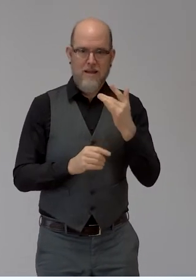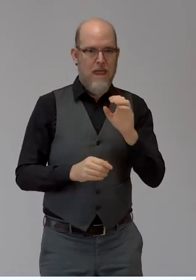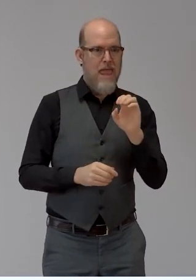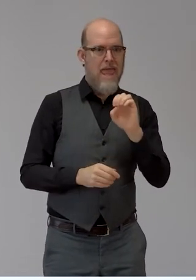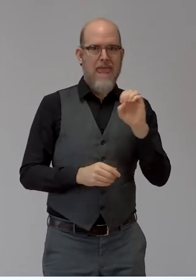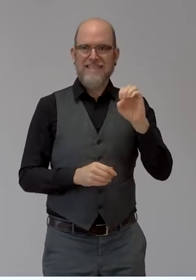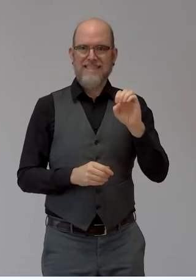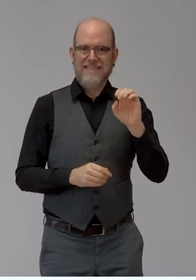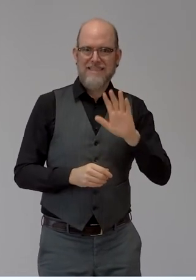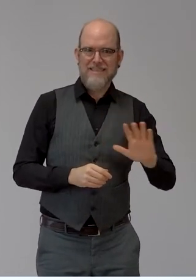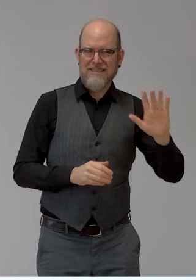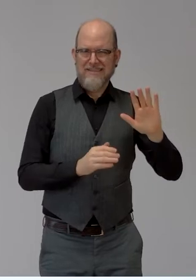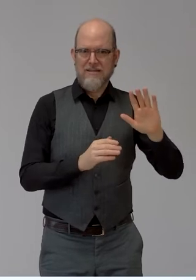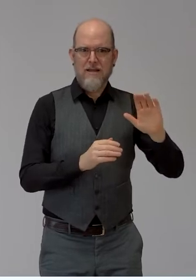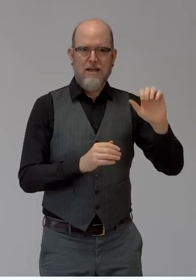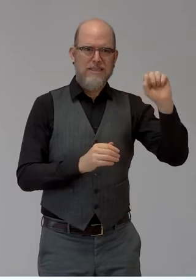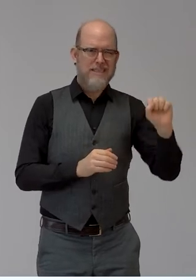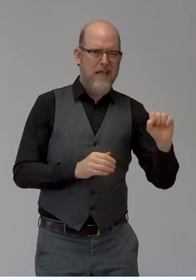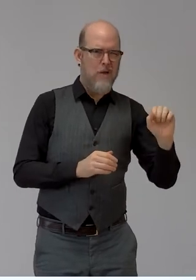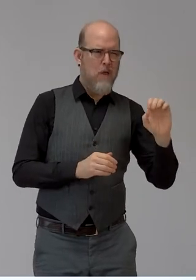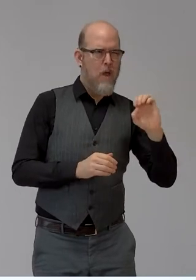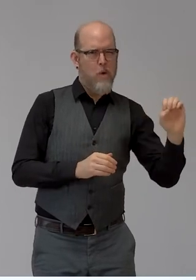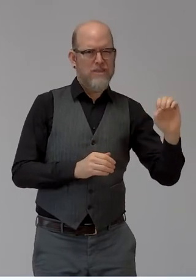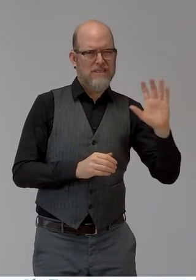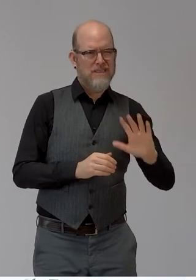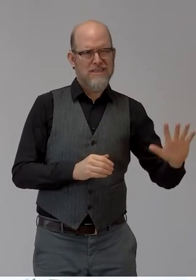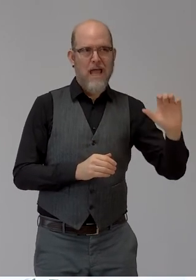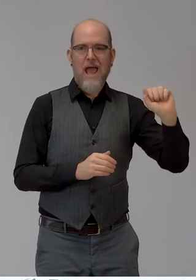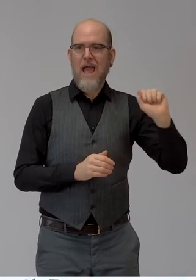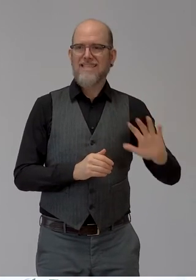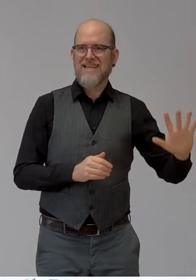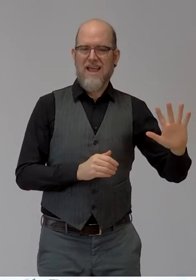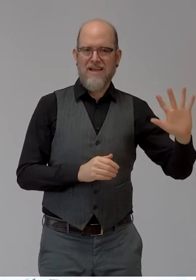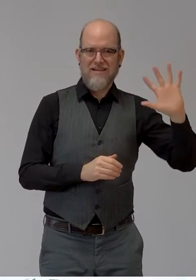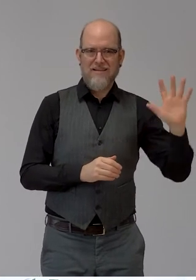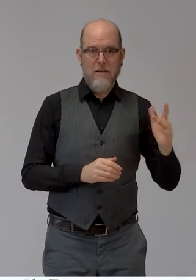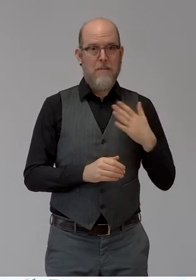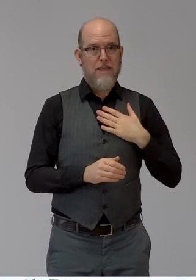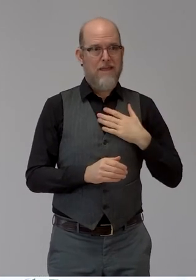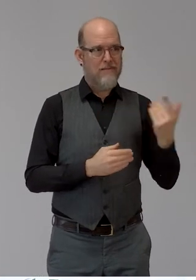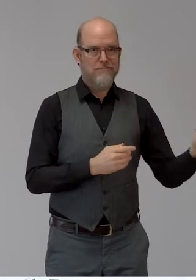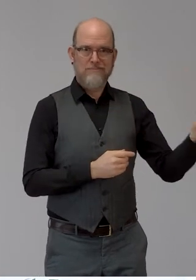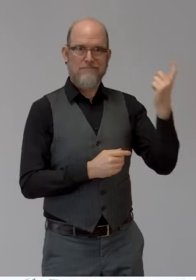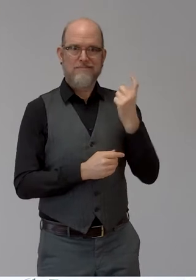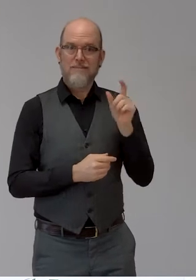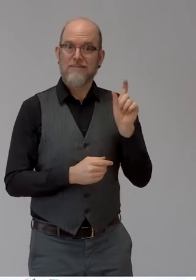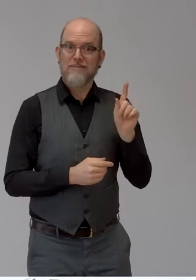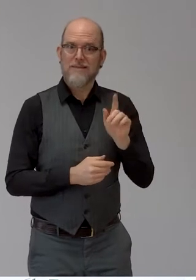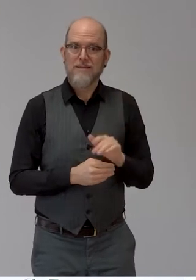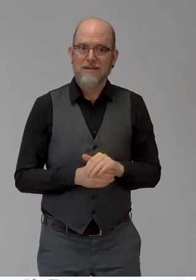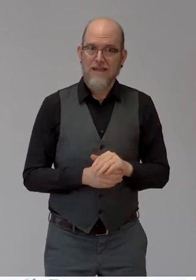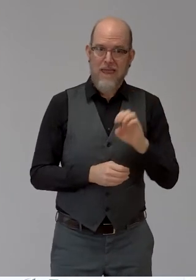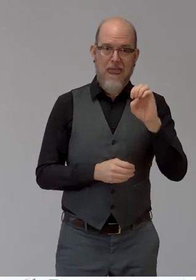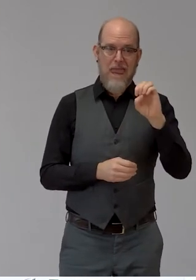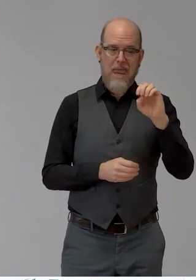Asia. Our studio guest this morning is Emanuela Zaimi. Good morning, Emma. Good morning. Thank you for the invitation. It's